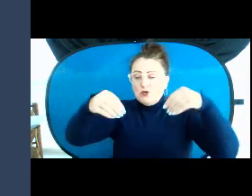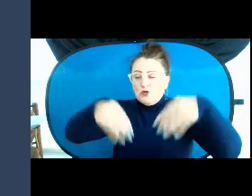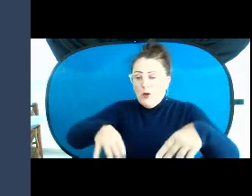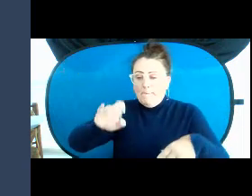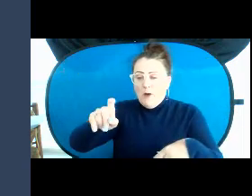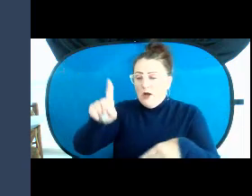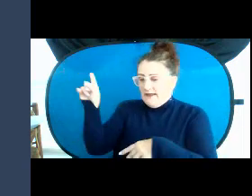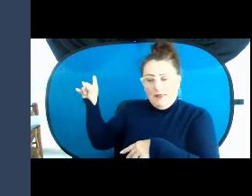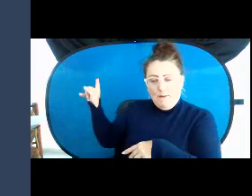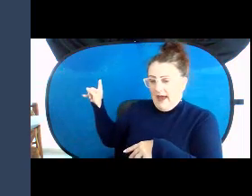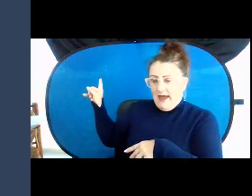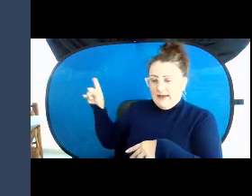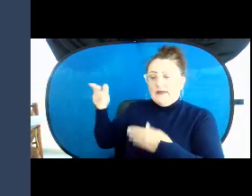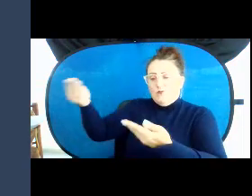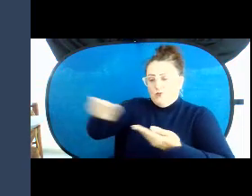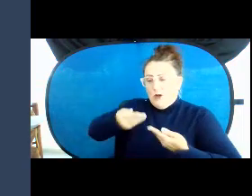here.